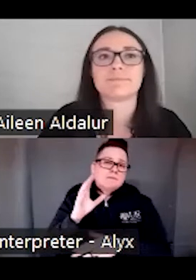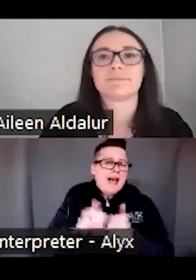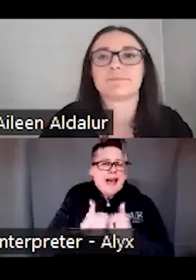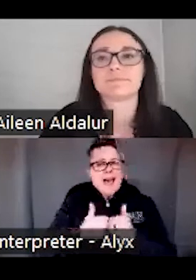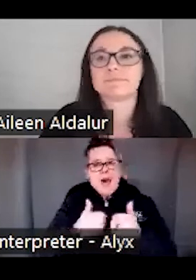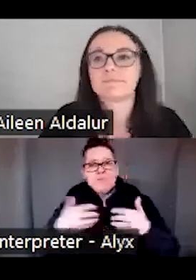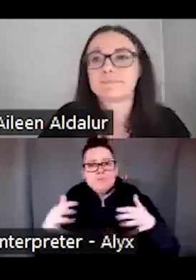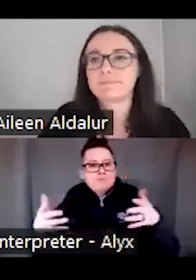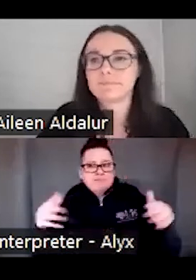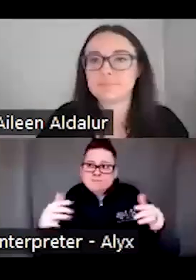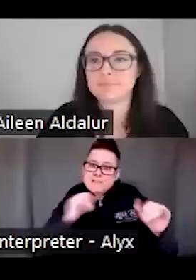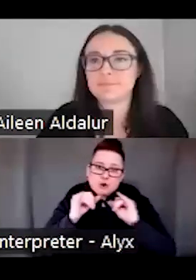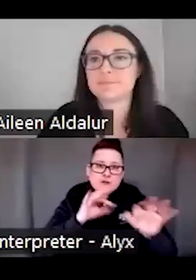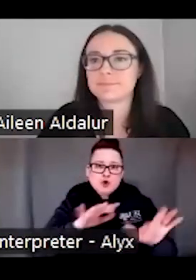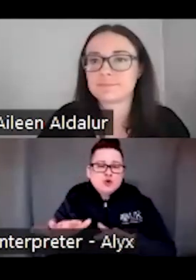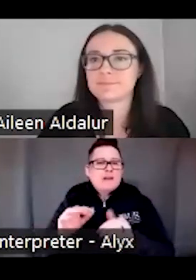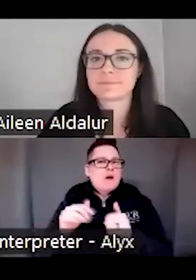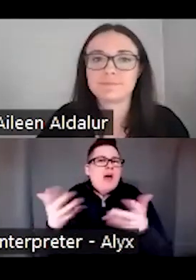community.